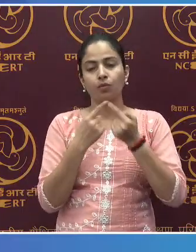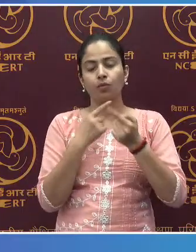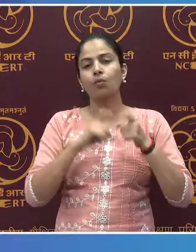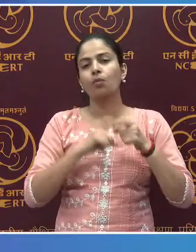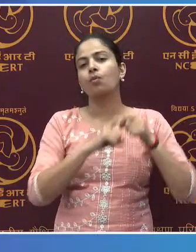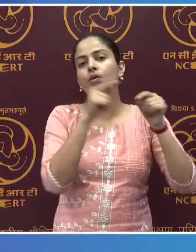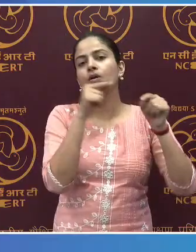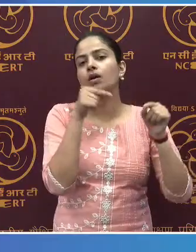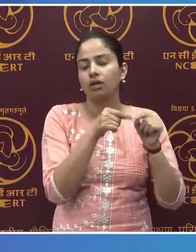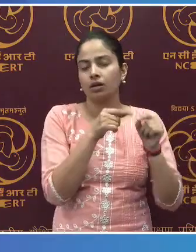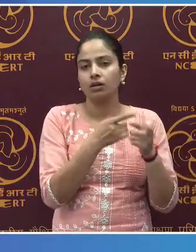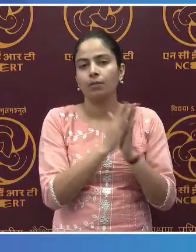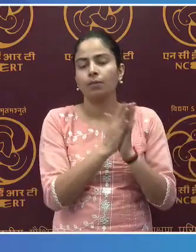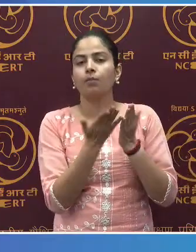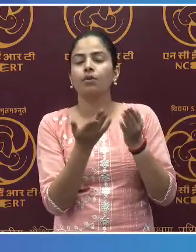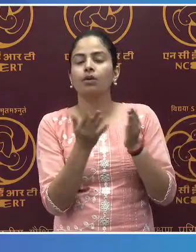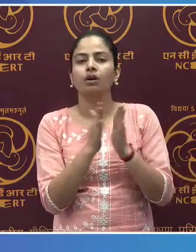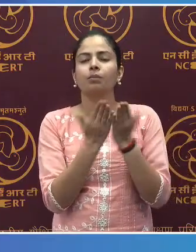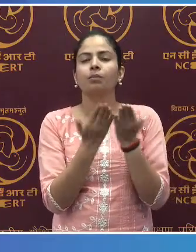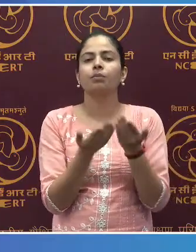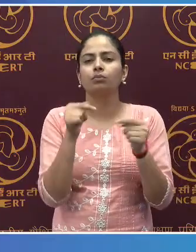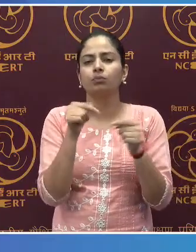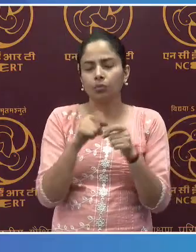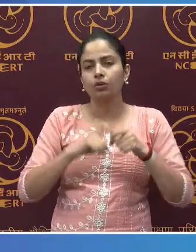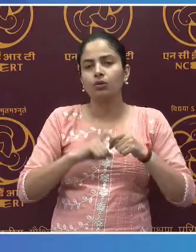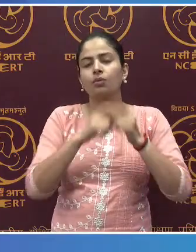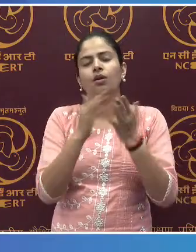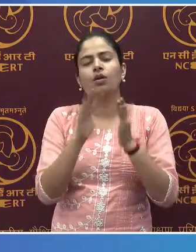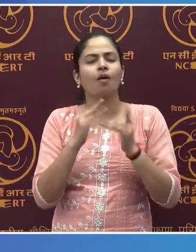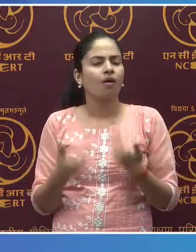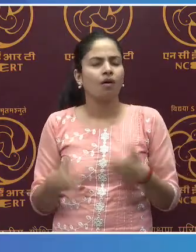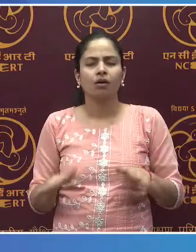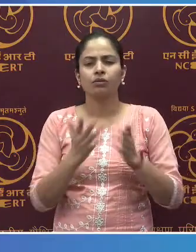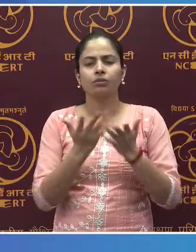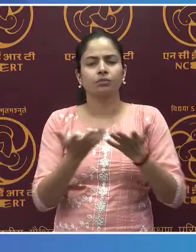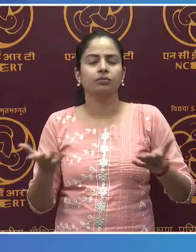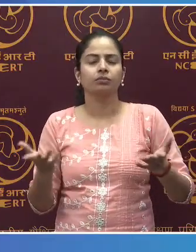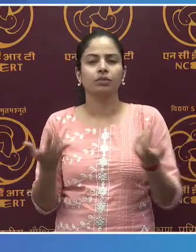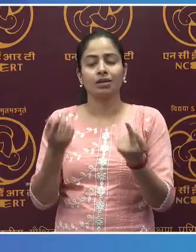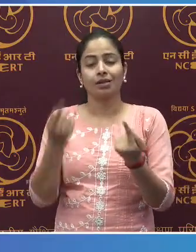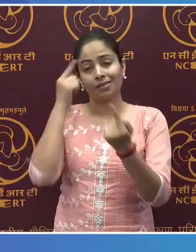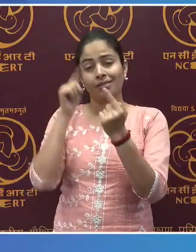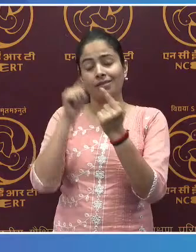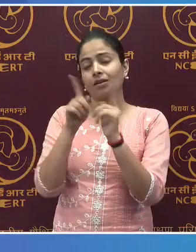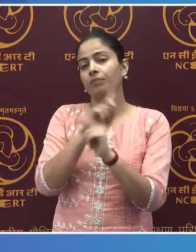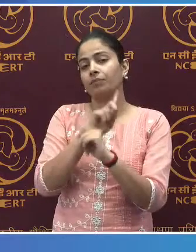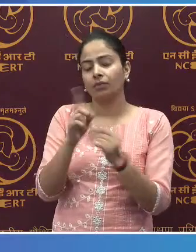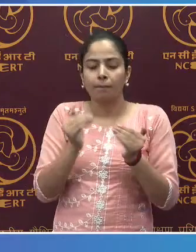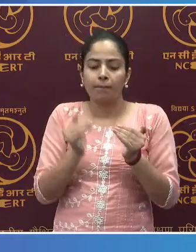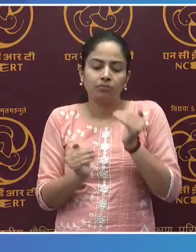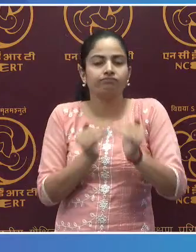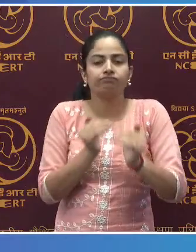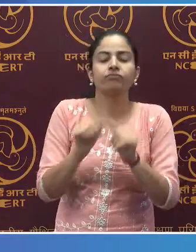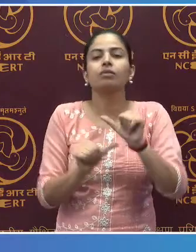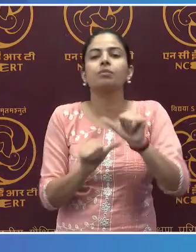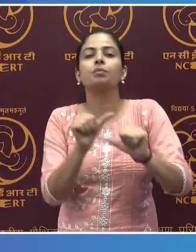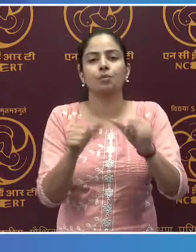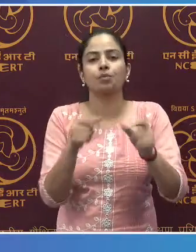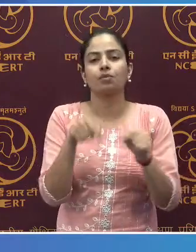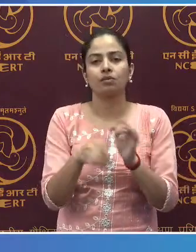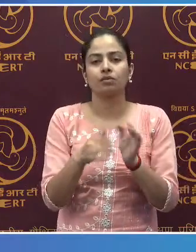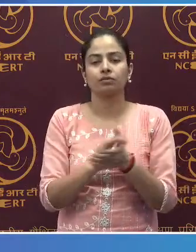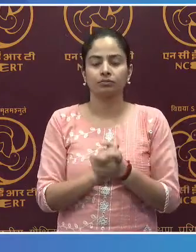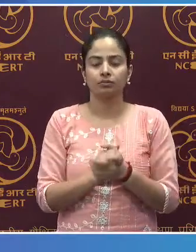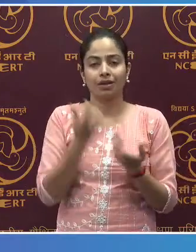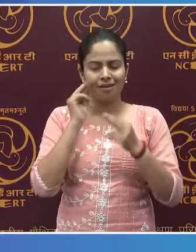quality of the book, quality of anything else, then the quality is not the destination, but it is a keep on going journey. True. So whenever we see